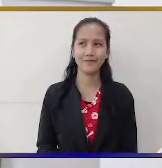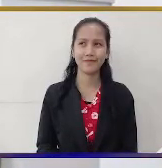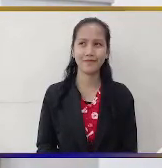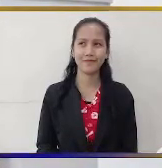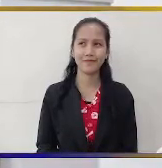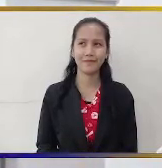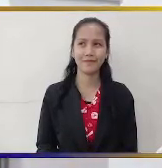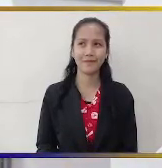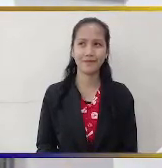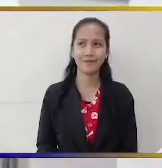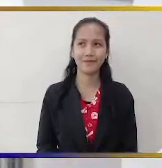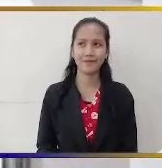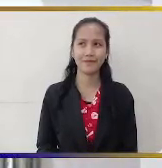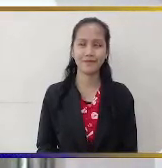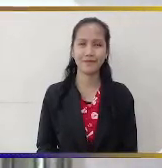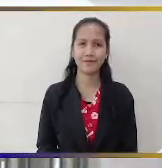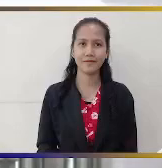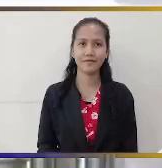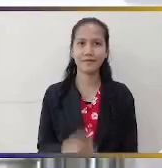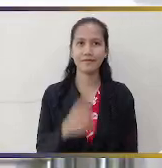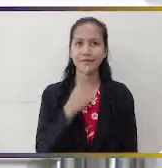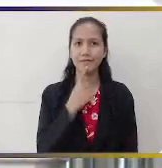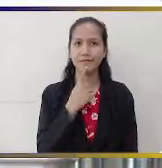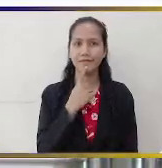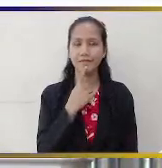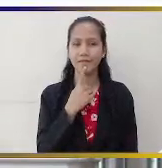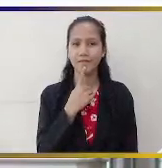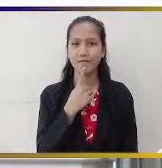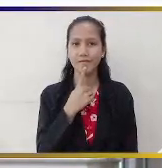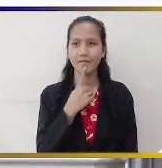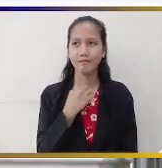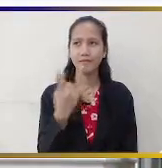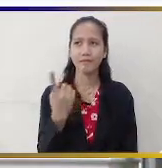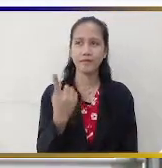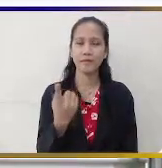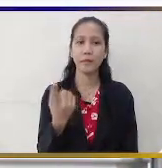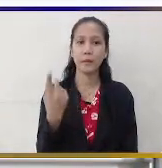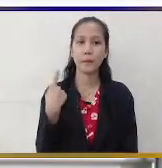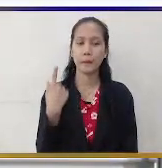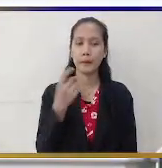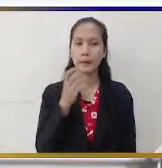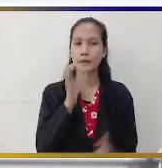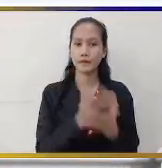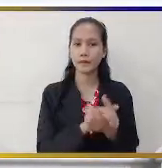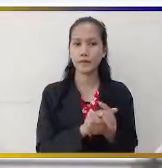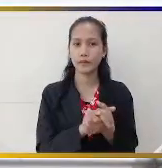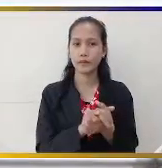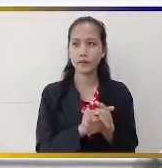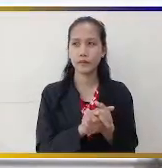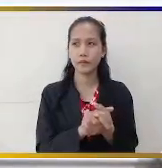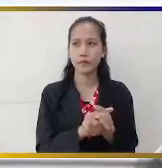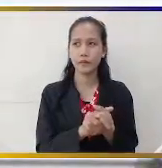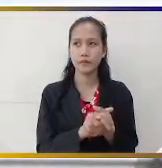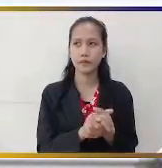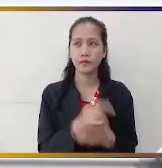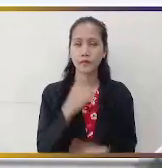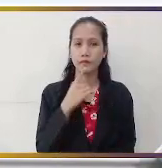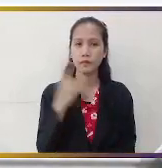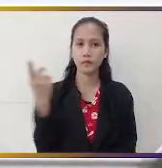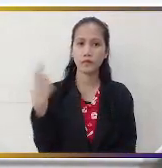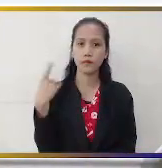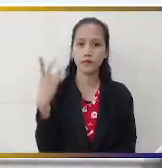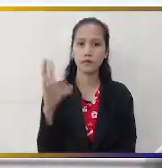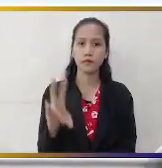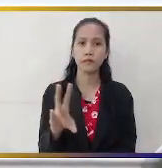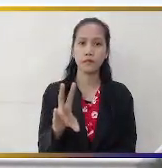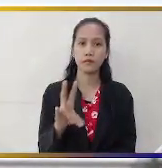Oh, you mean to tell me if I don't give, not only will I suffer, but my wife will? Oh, yeah. Oh, hold it. I had 7 children. They're going to suffer, too.